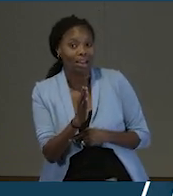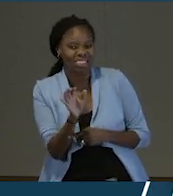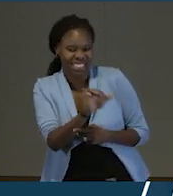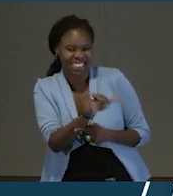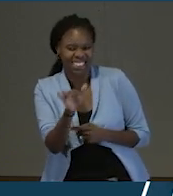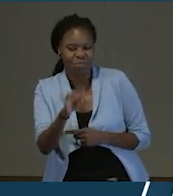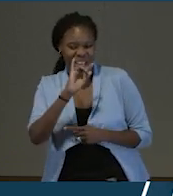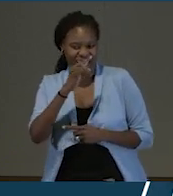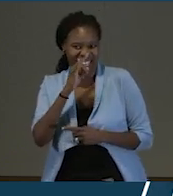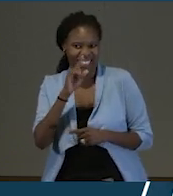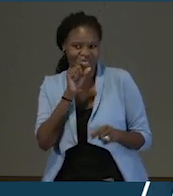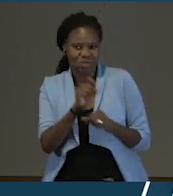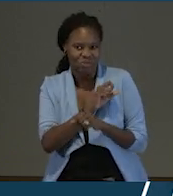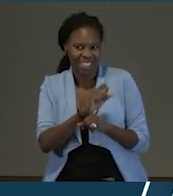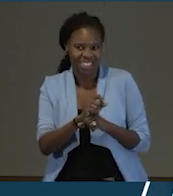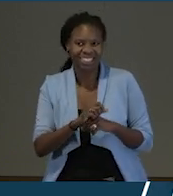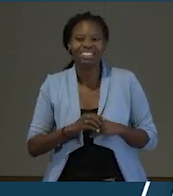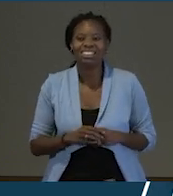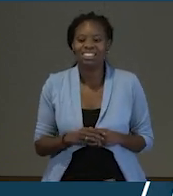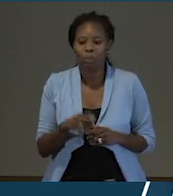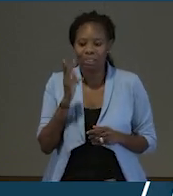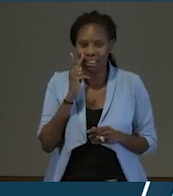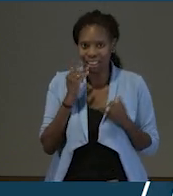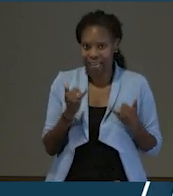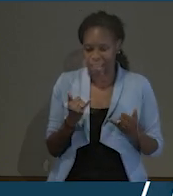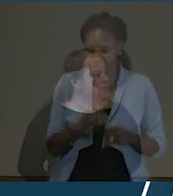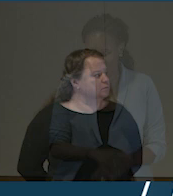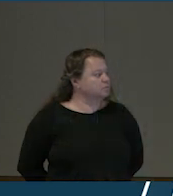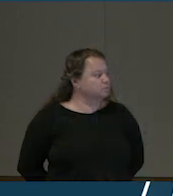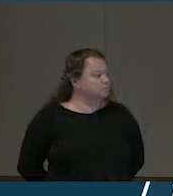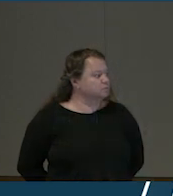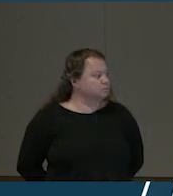So let's see what we have today.